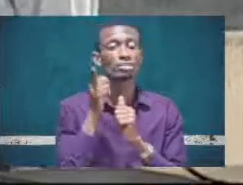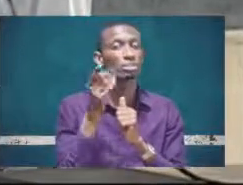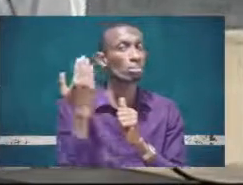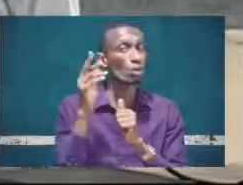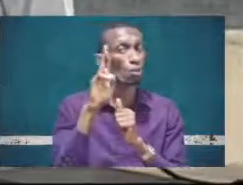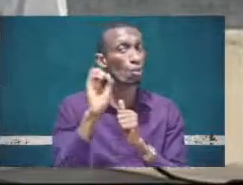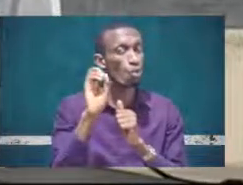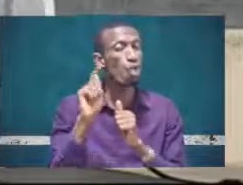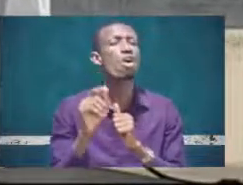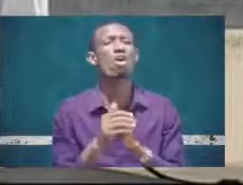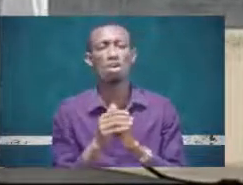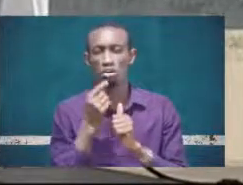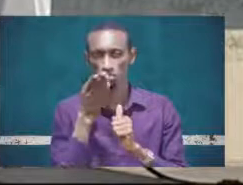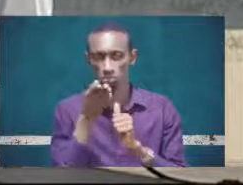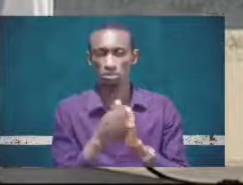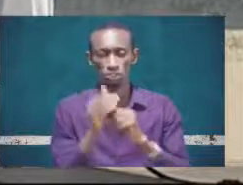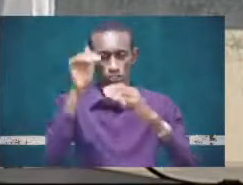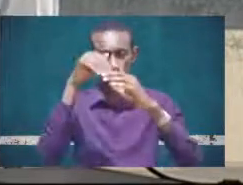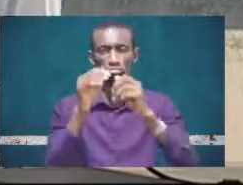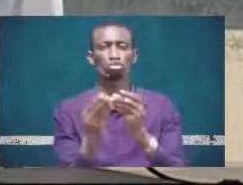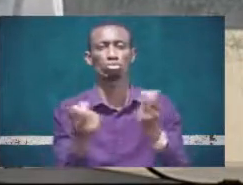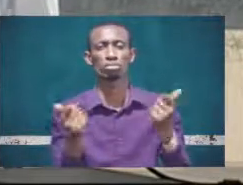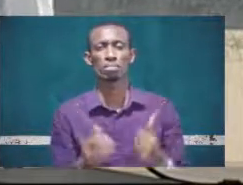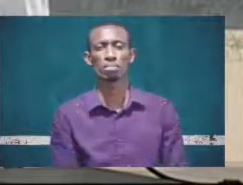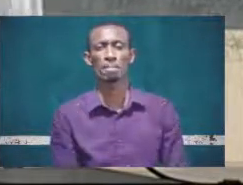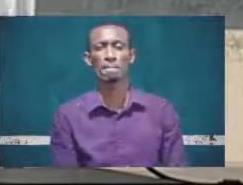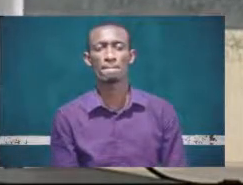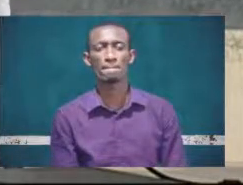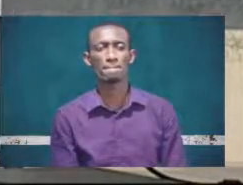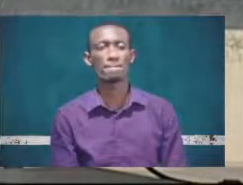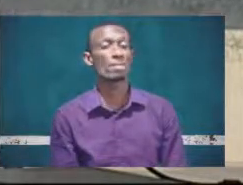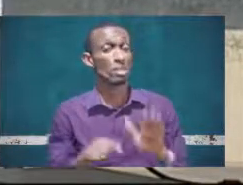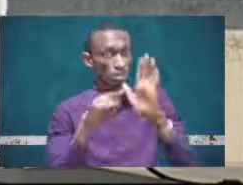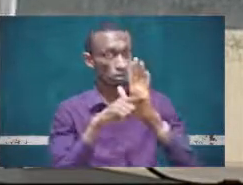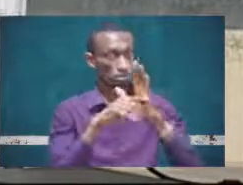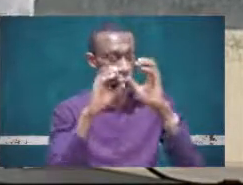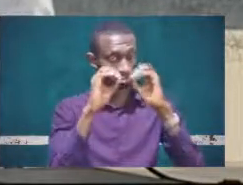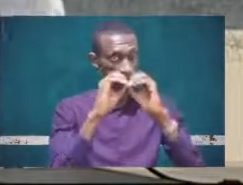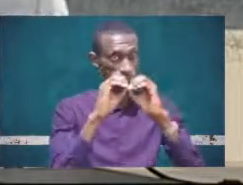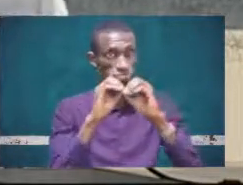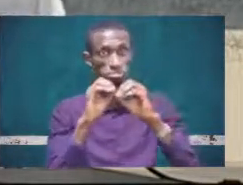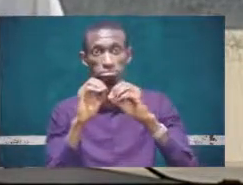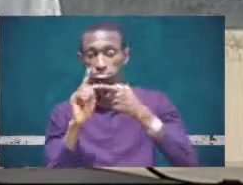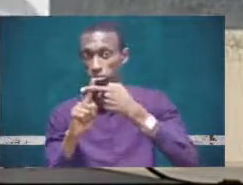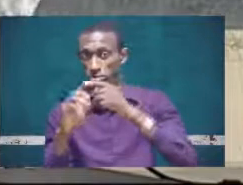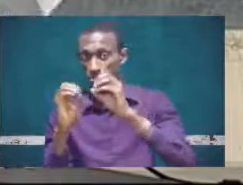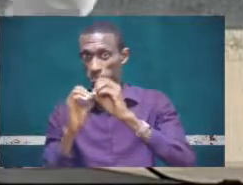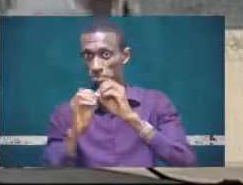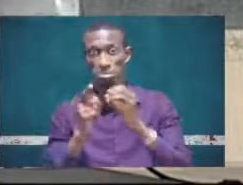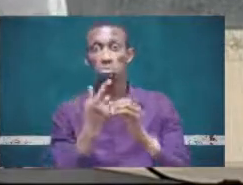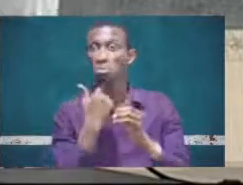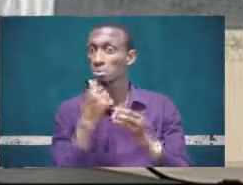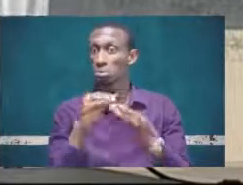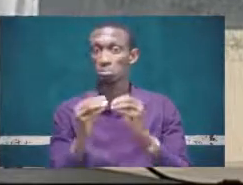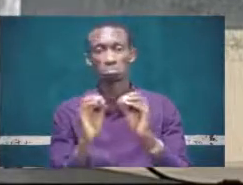included in our set of solution. For negative infinity and positive infinity, you know these are not real numbers, so the interval is